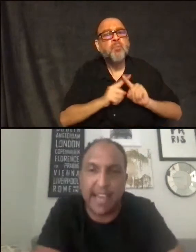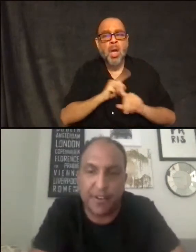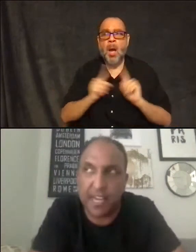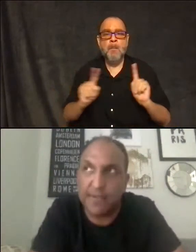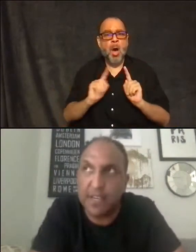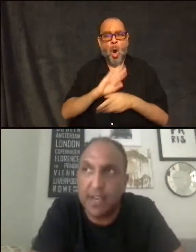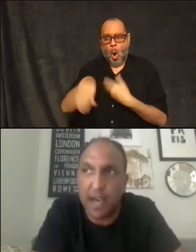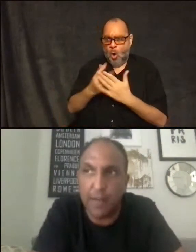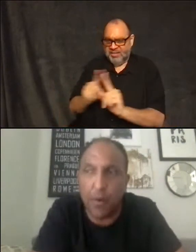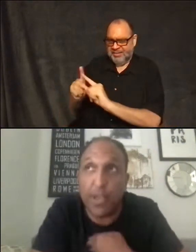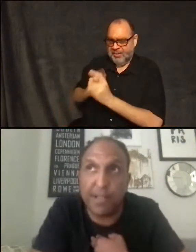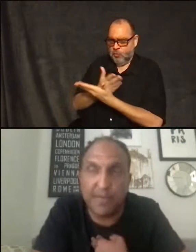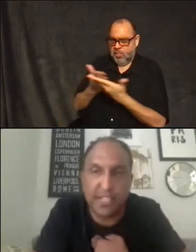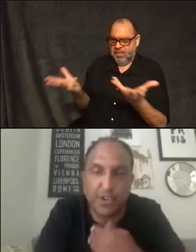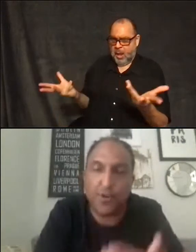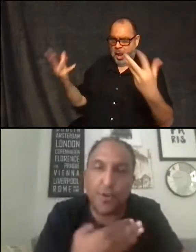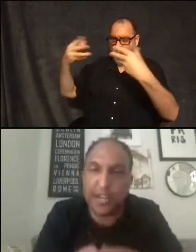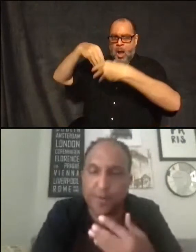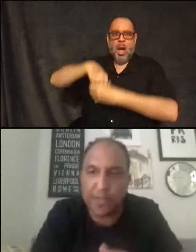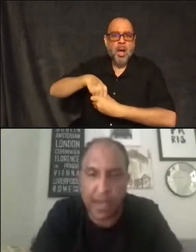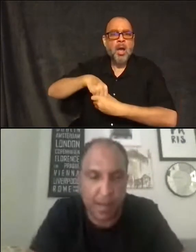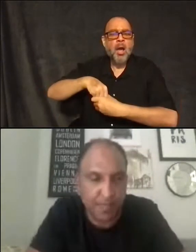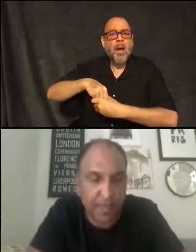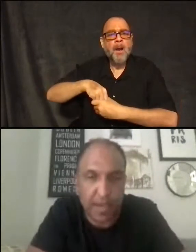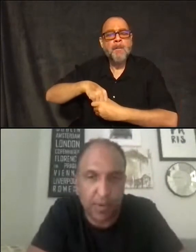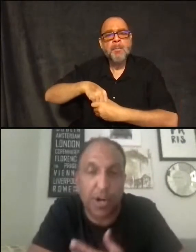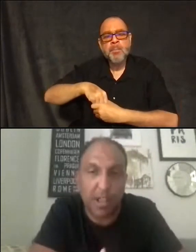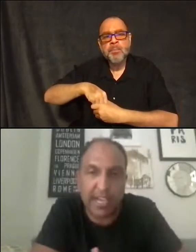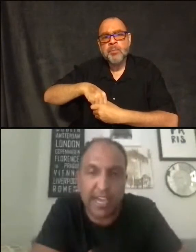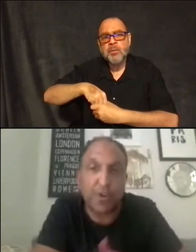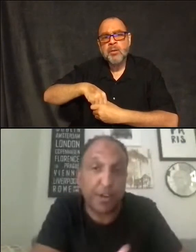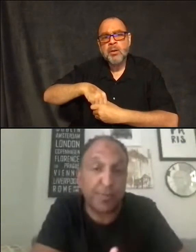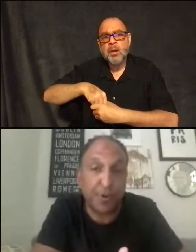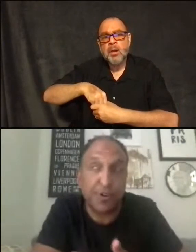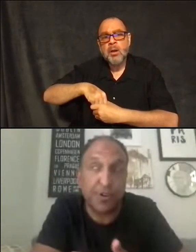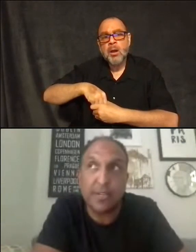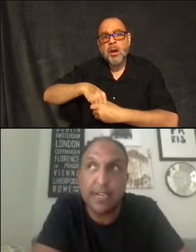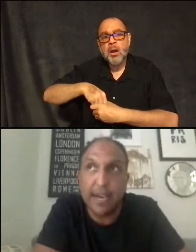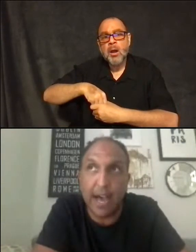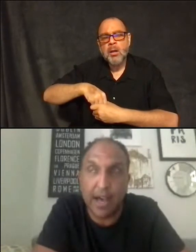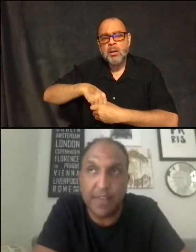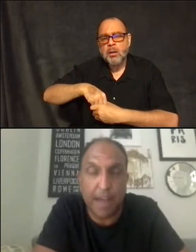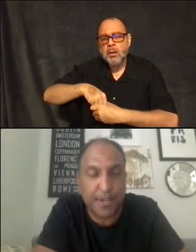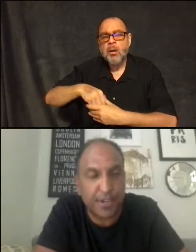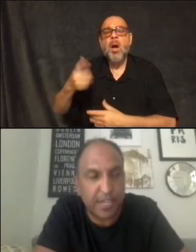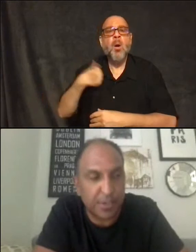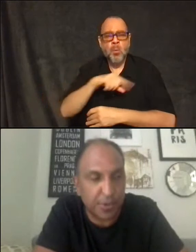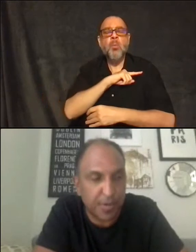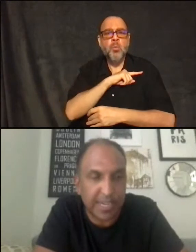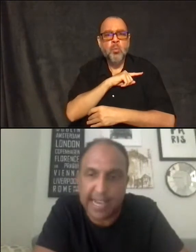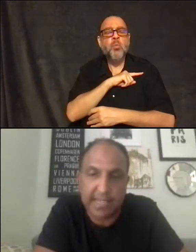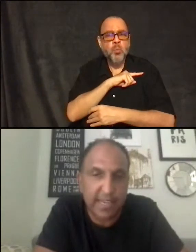that together, it gives what we believe is a new creator, what we're calling kind of creatorpreneurs, the